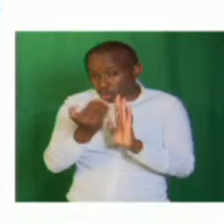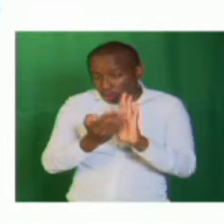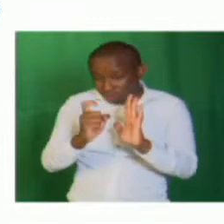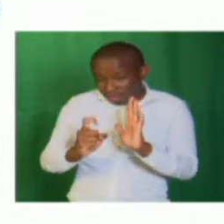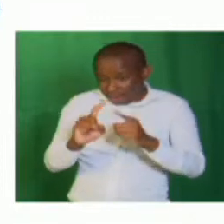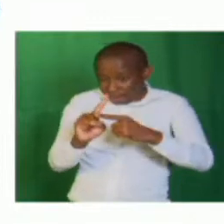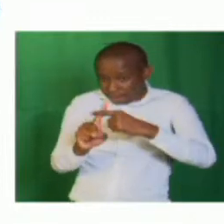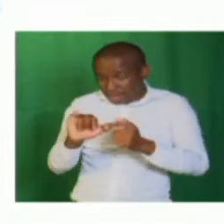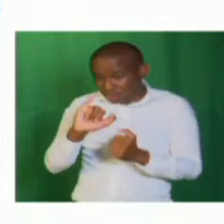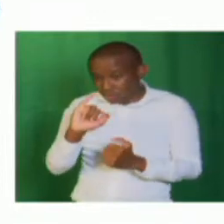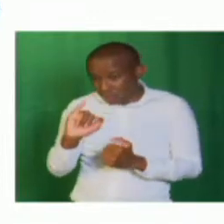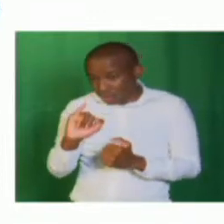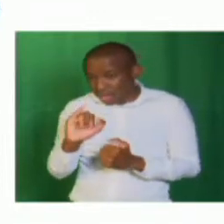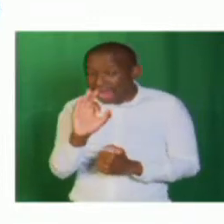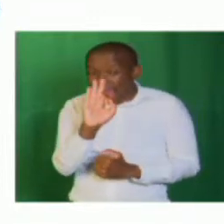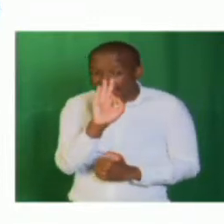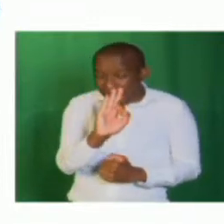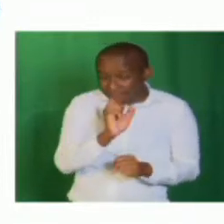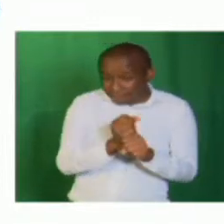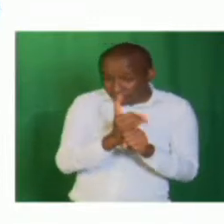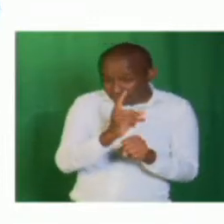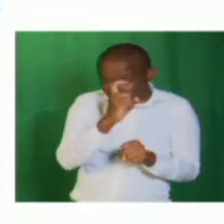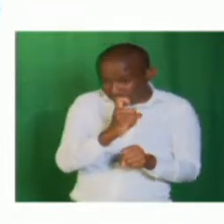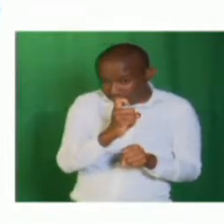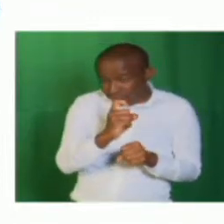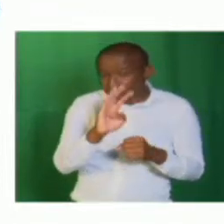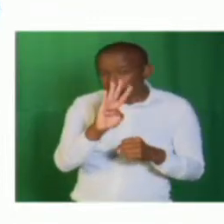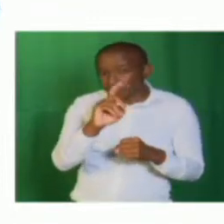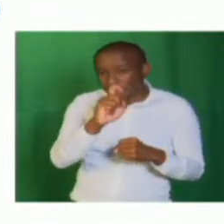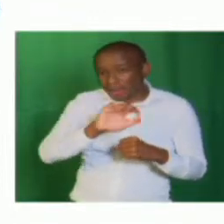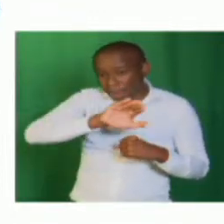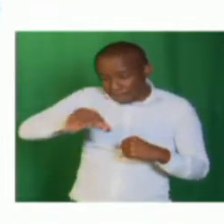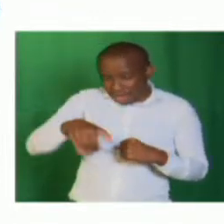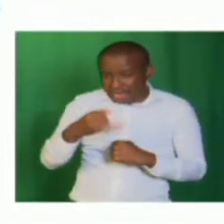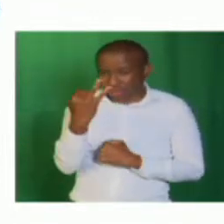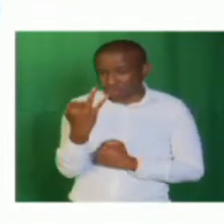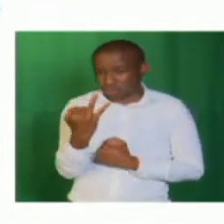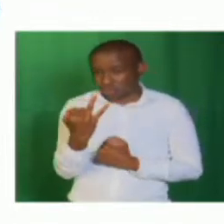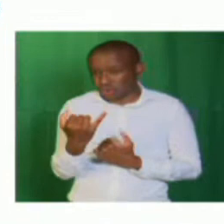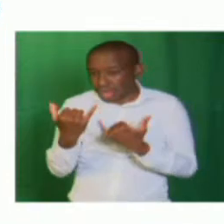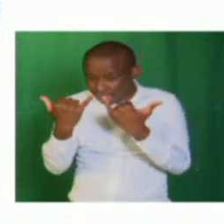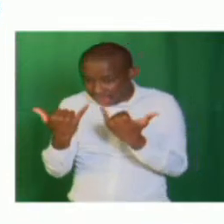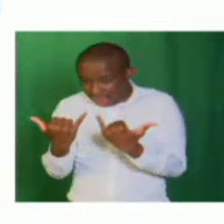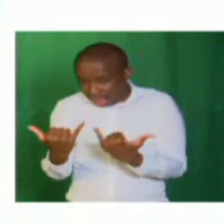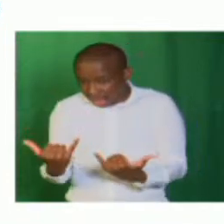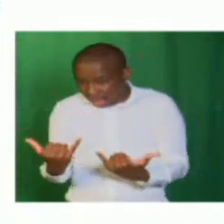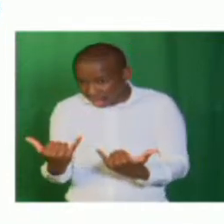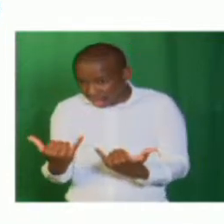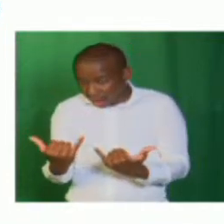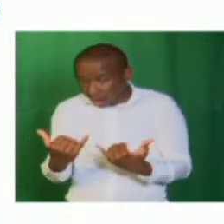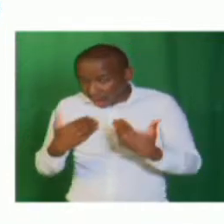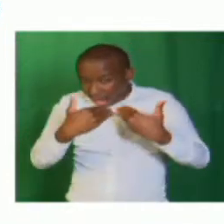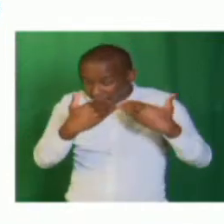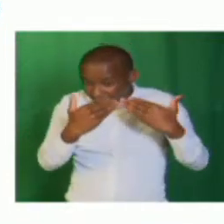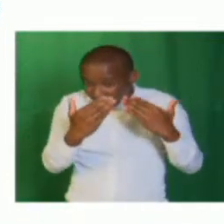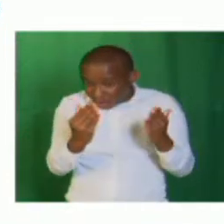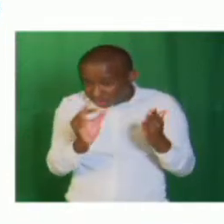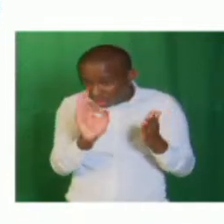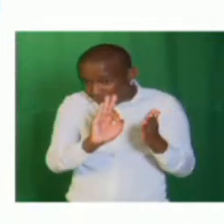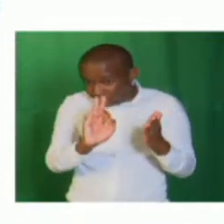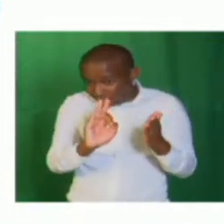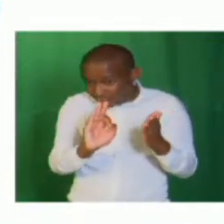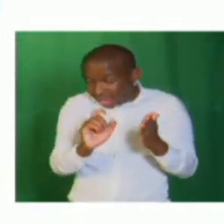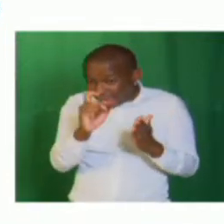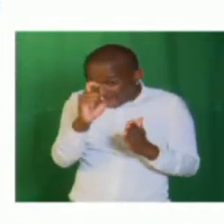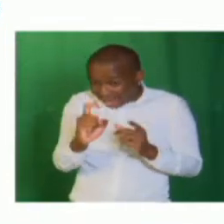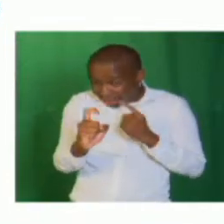plus 1. And then here is f of x. It's 4x minus 2. So here in the outer function where there is x,